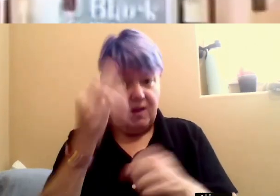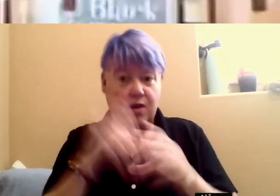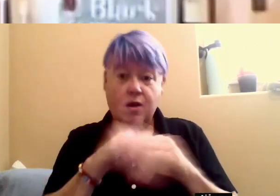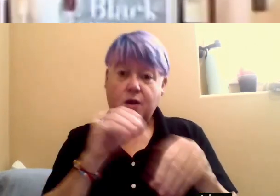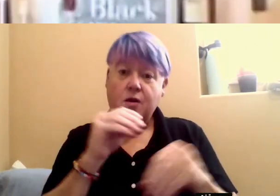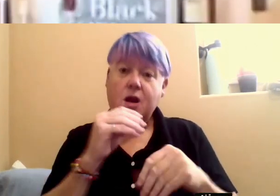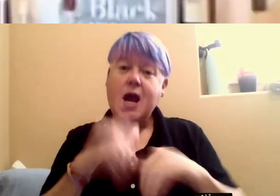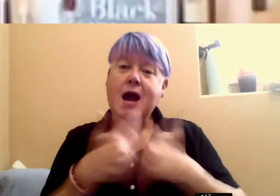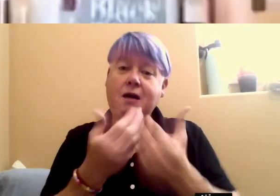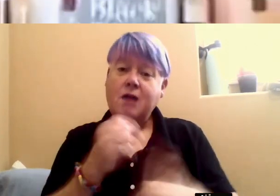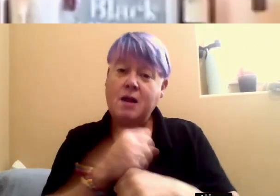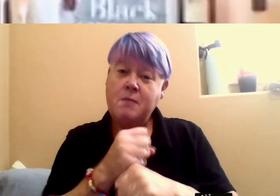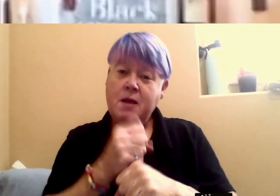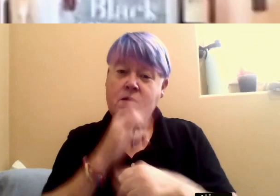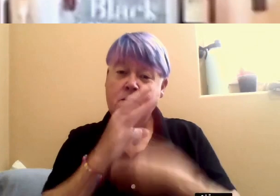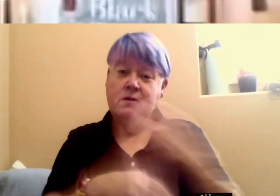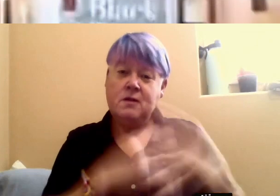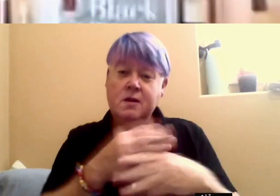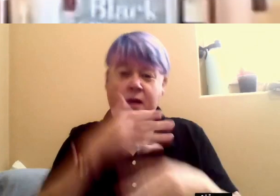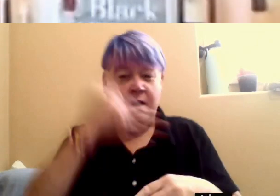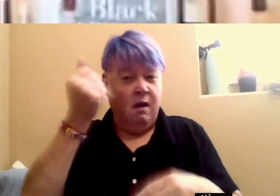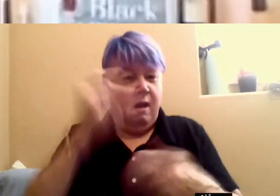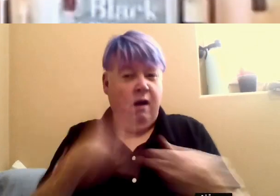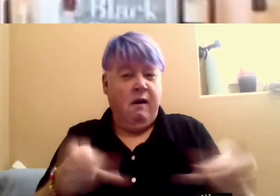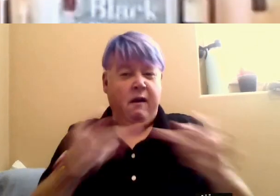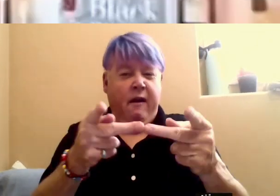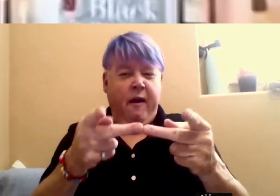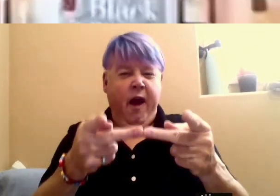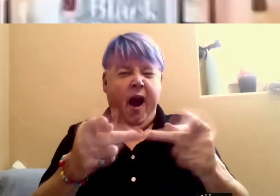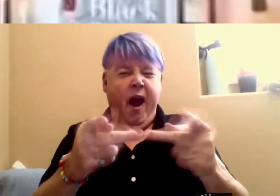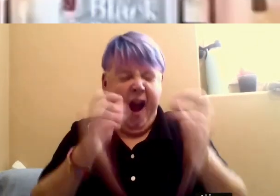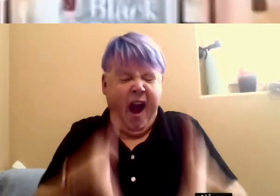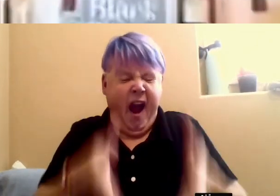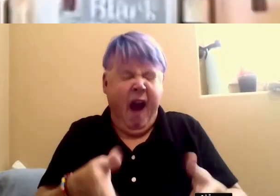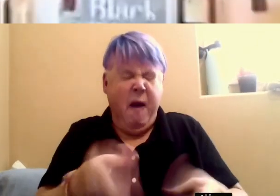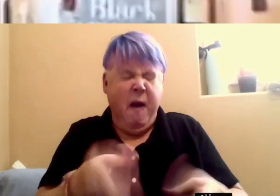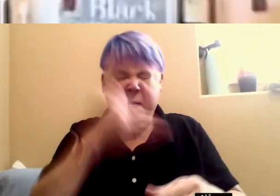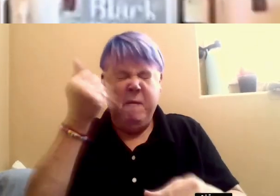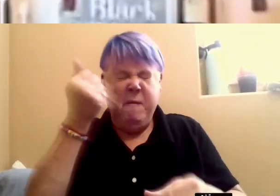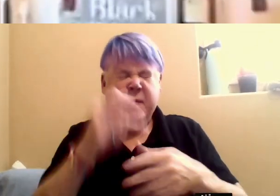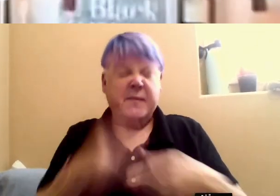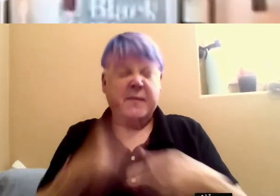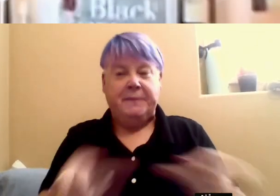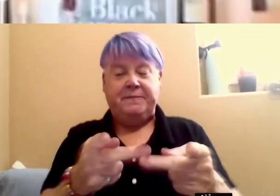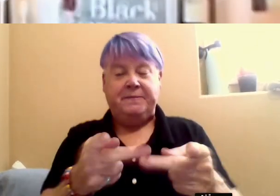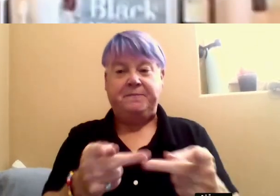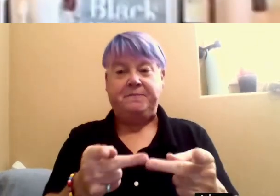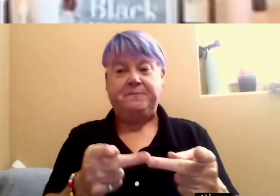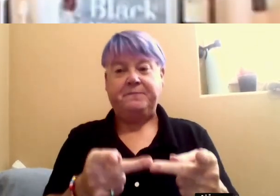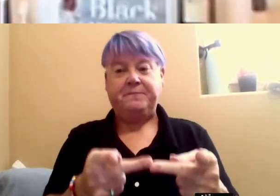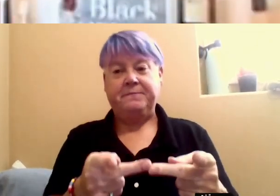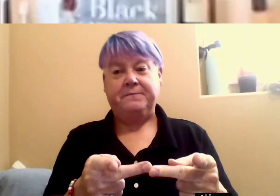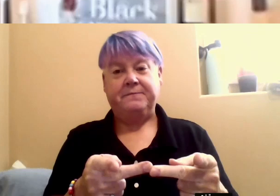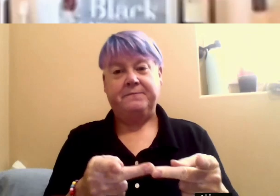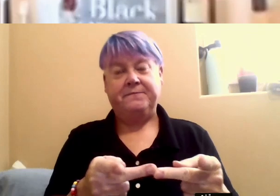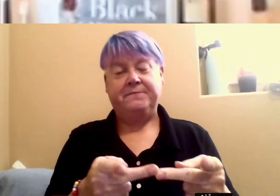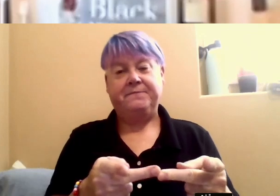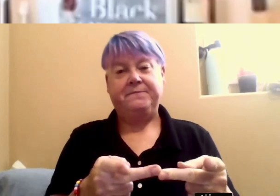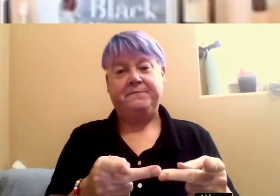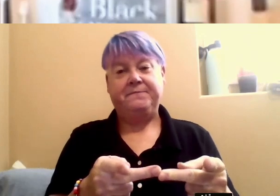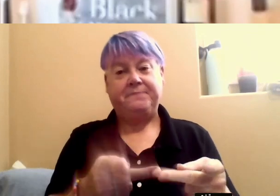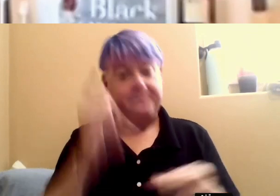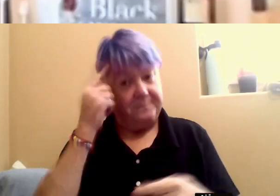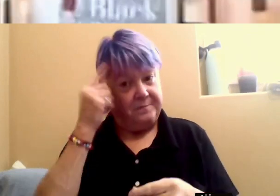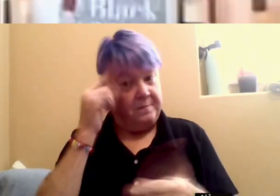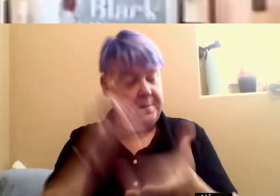make this world a better place, how you can leave a better place than when you came into it. And so I think